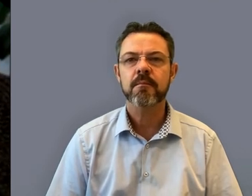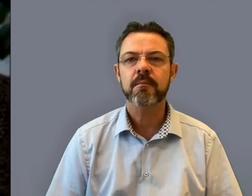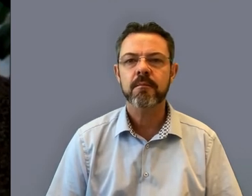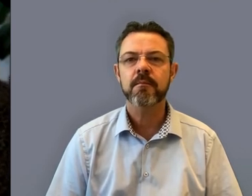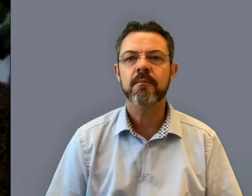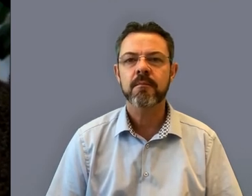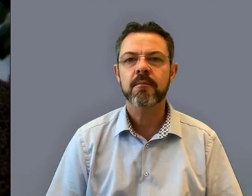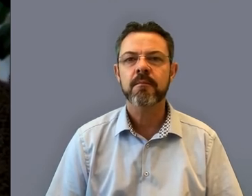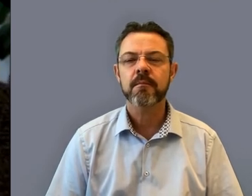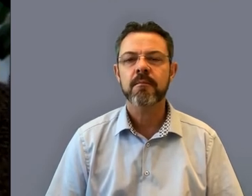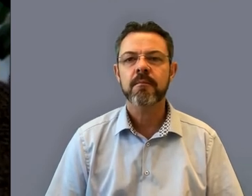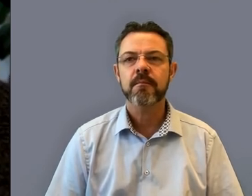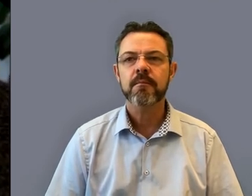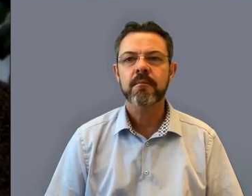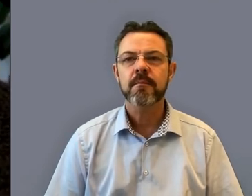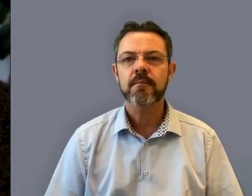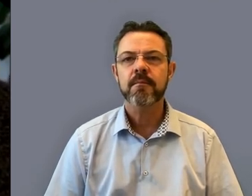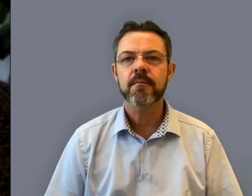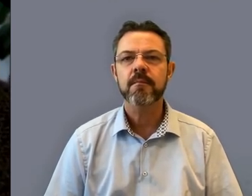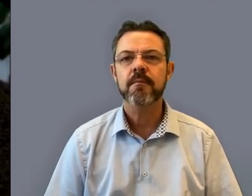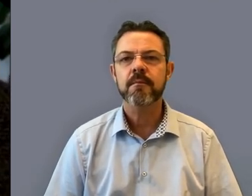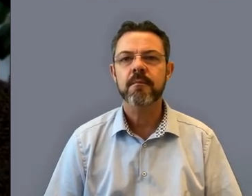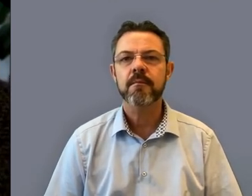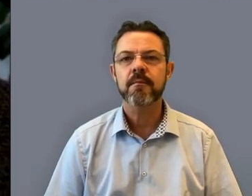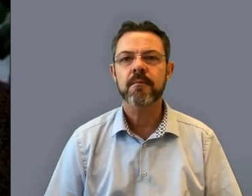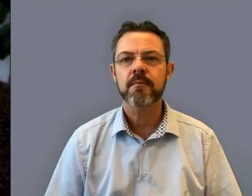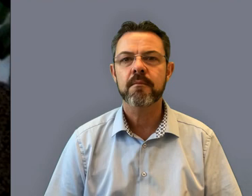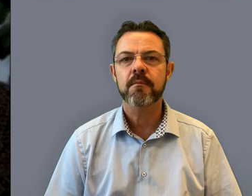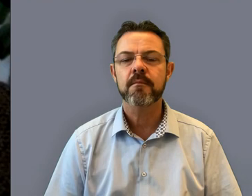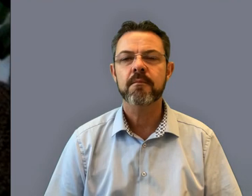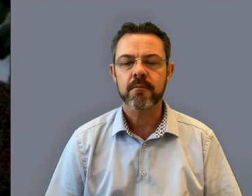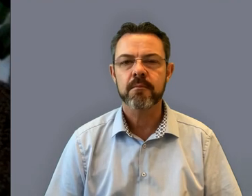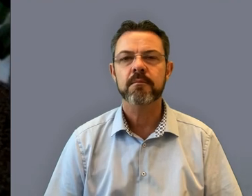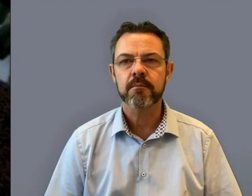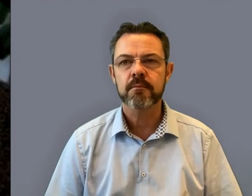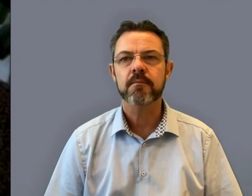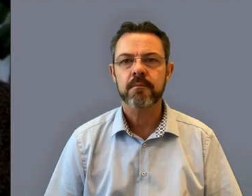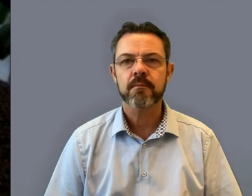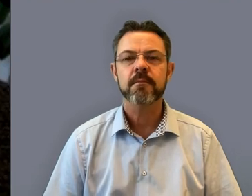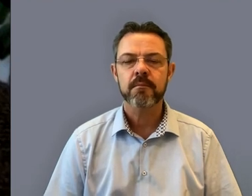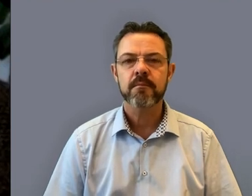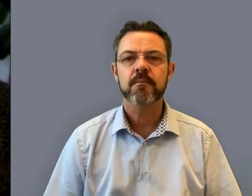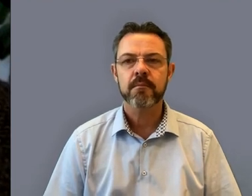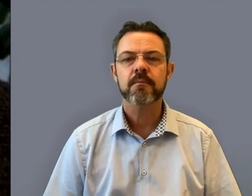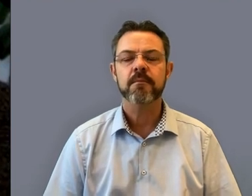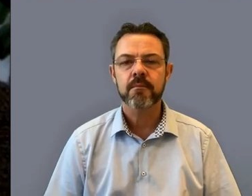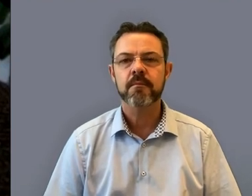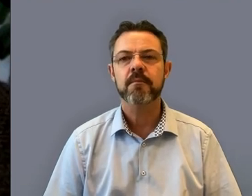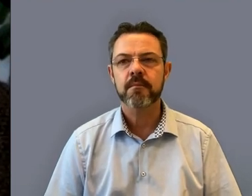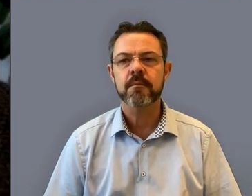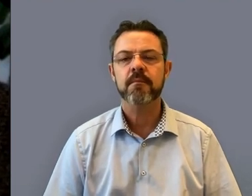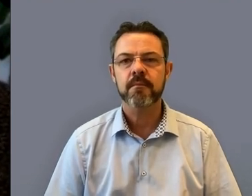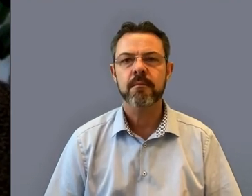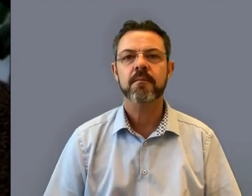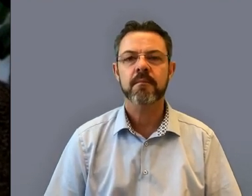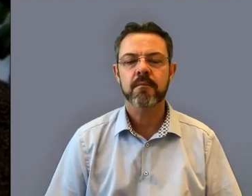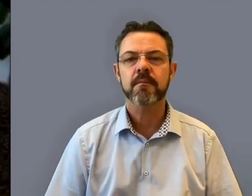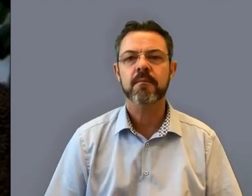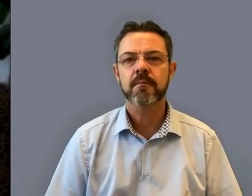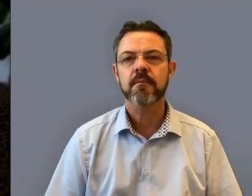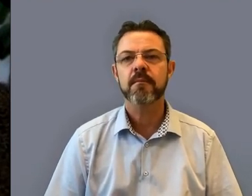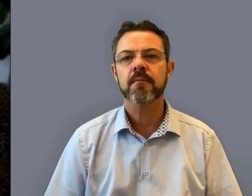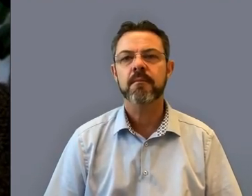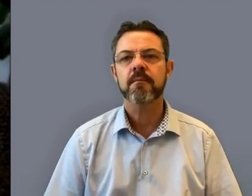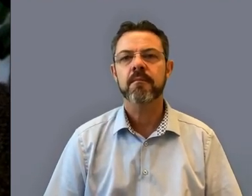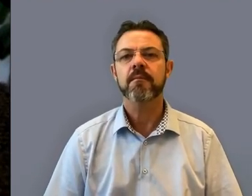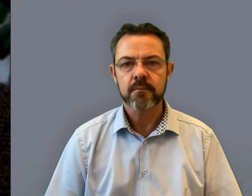the Suez Canal, is robust is a supply chain that just carried on, whatever, just carry on as usual. So